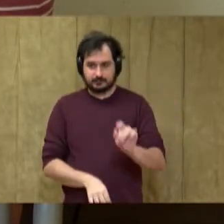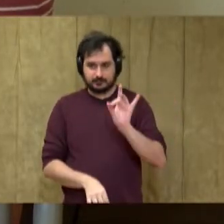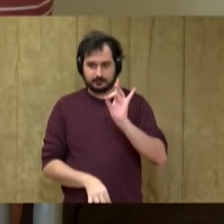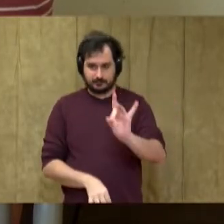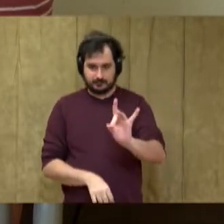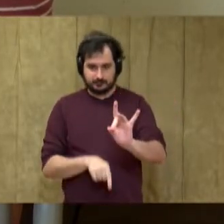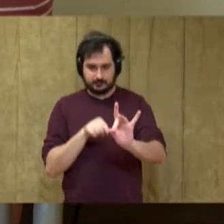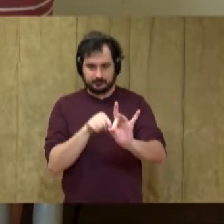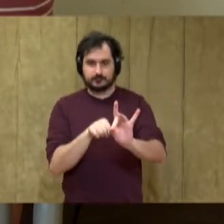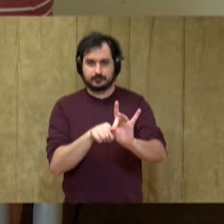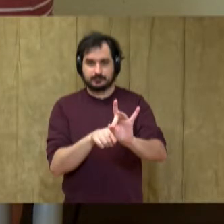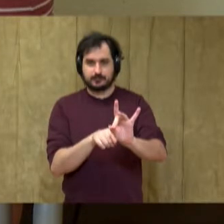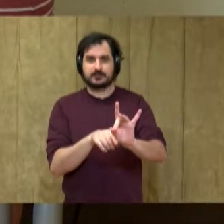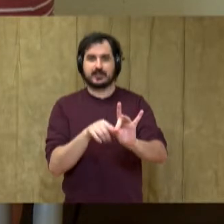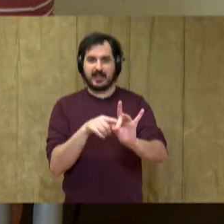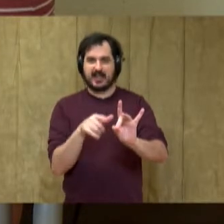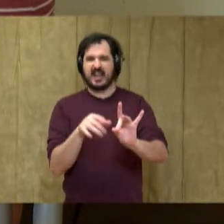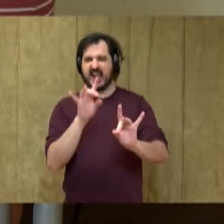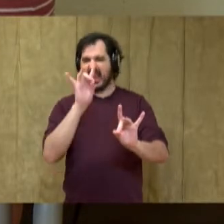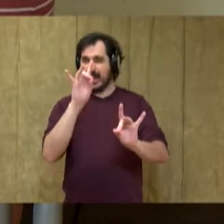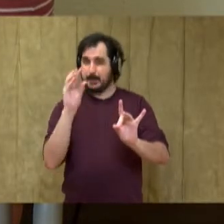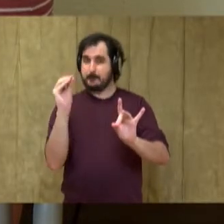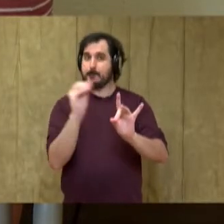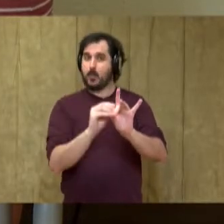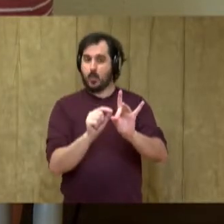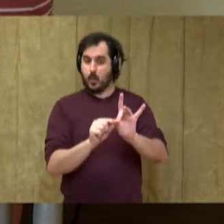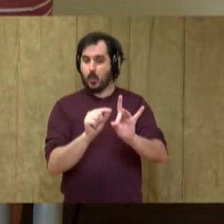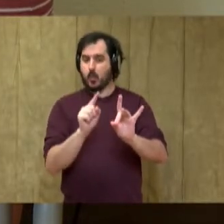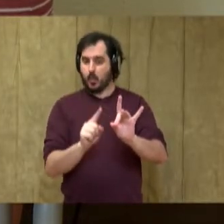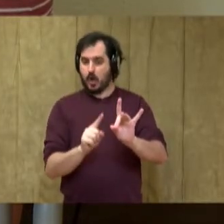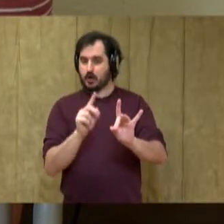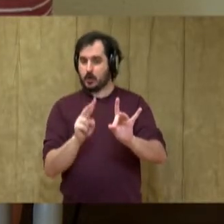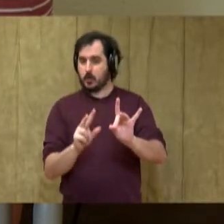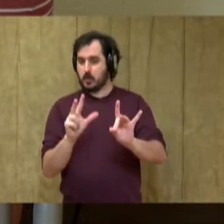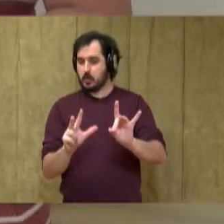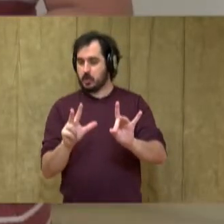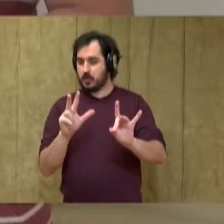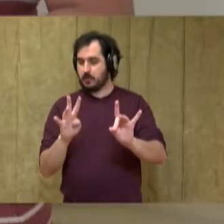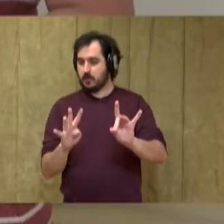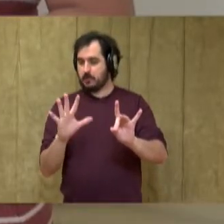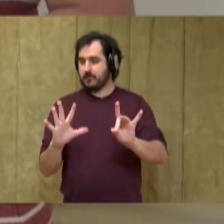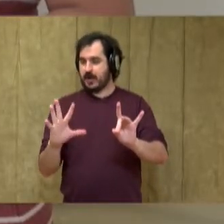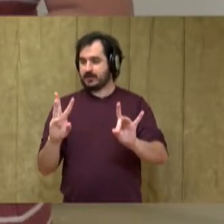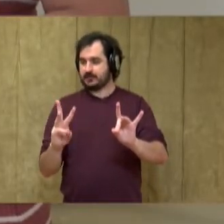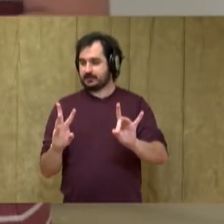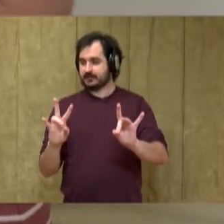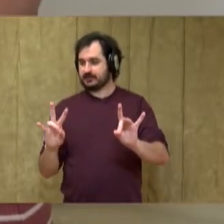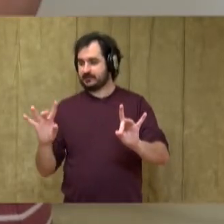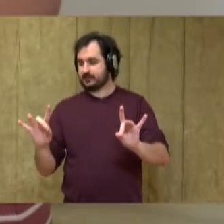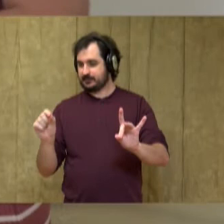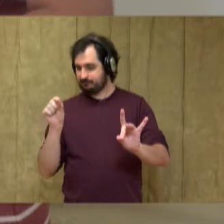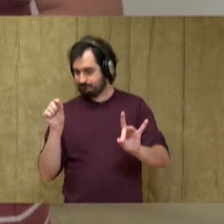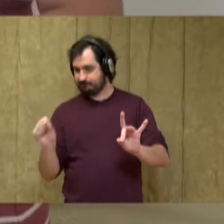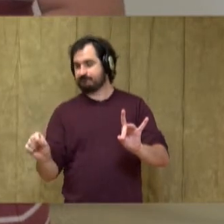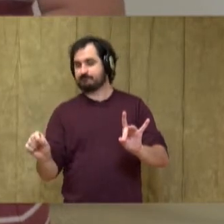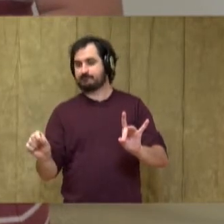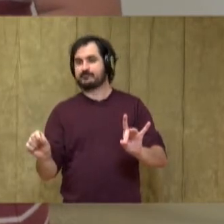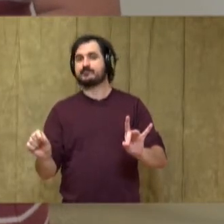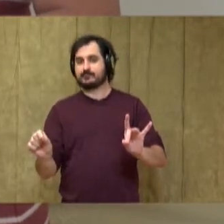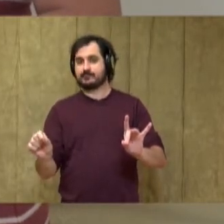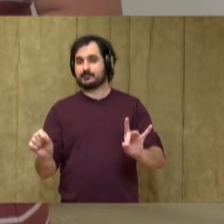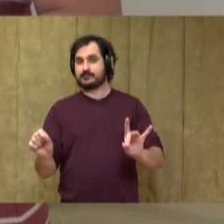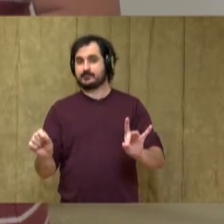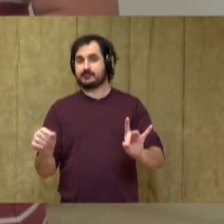would go 8 jumps past our 8/10ths. About right here, and that would be our 80/100ths. Then we're